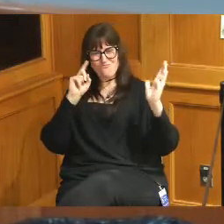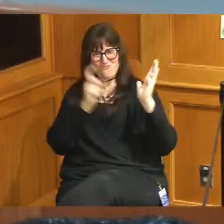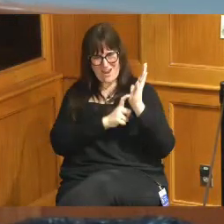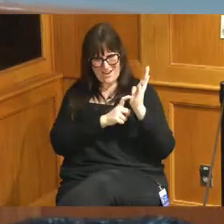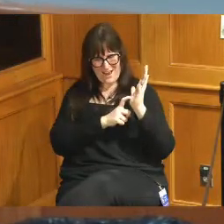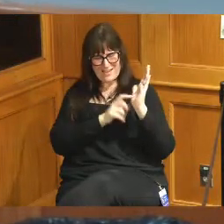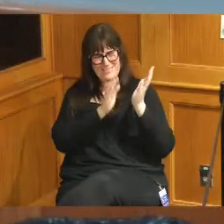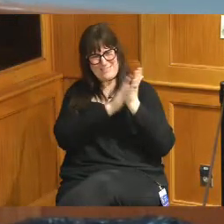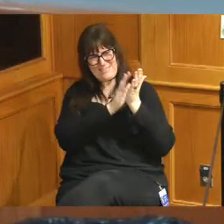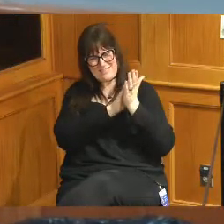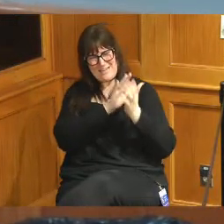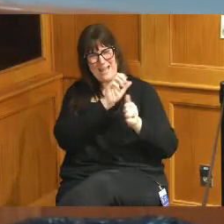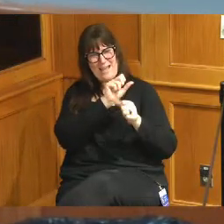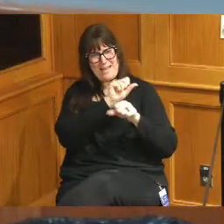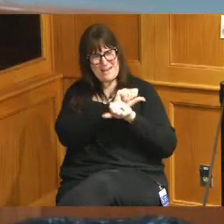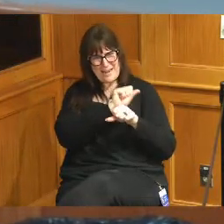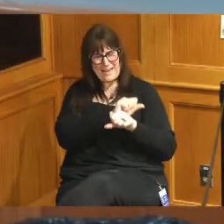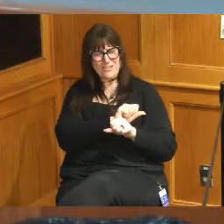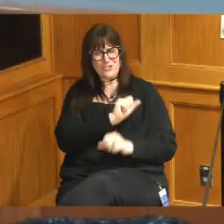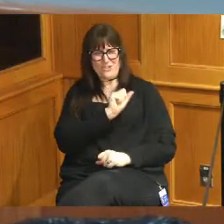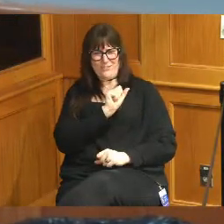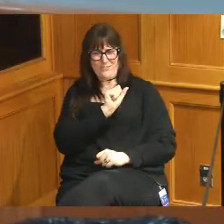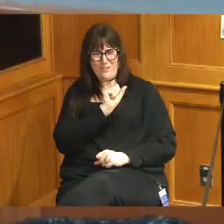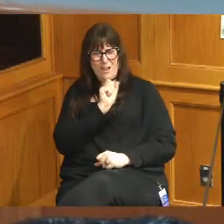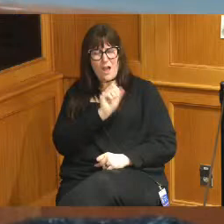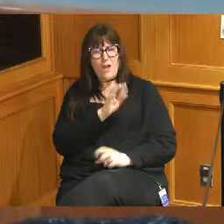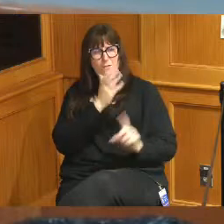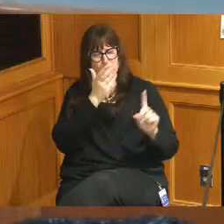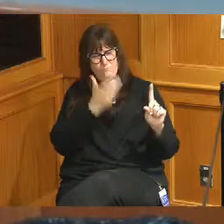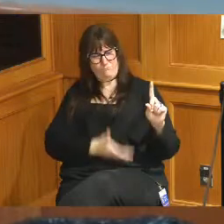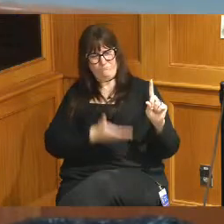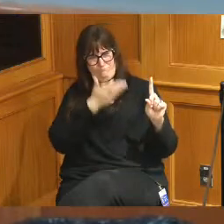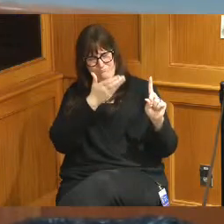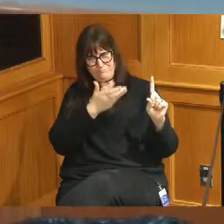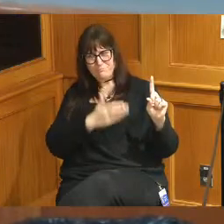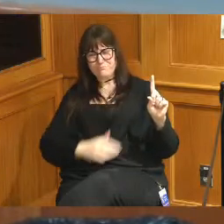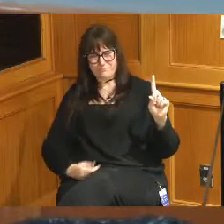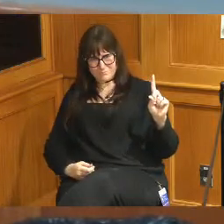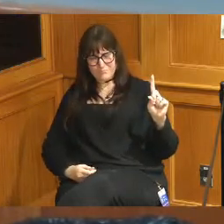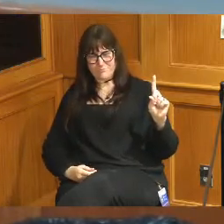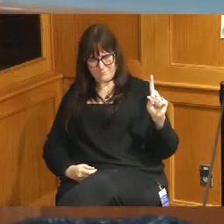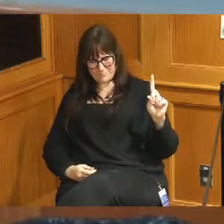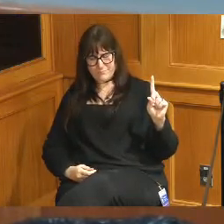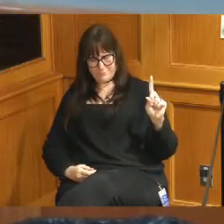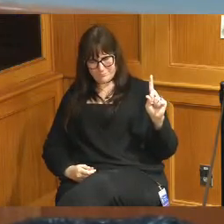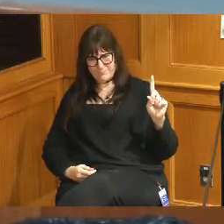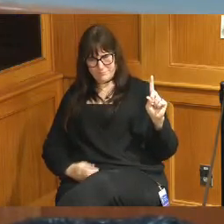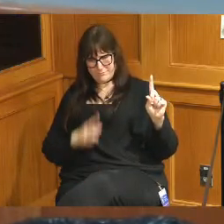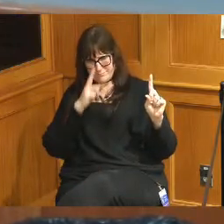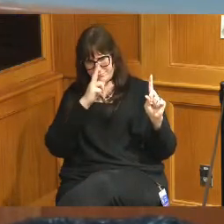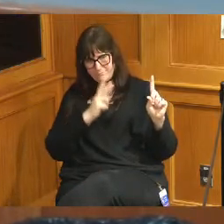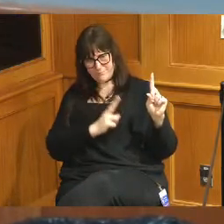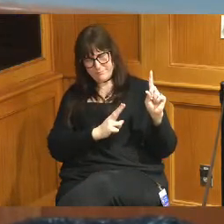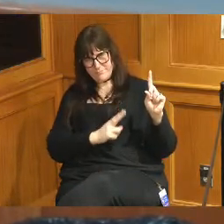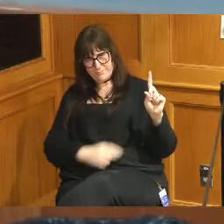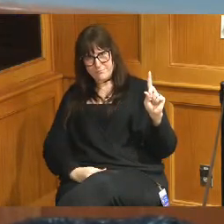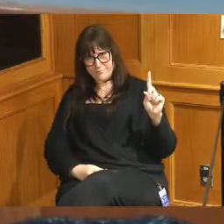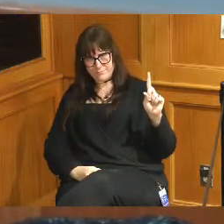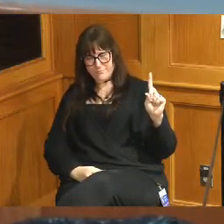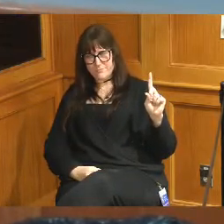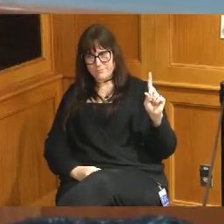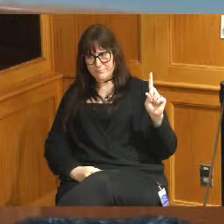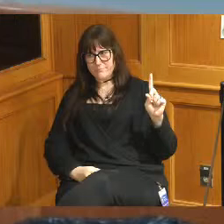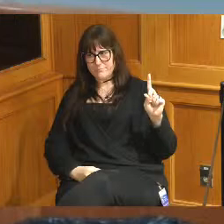the dedication and commitment of Reverend Bishop Dr. Brian Walker to the residents of Hamilton